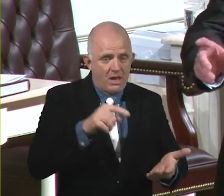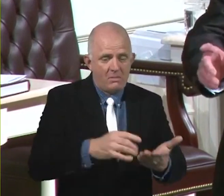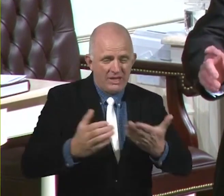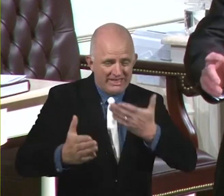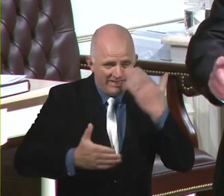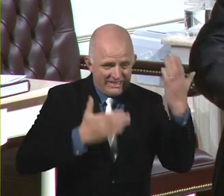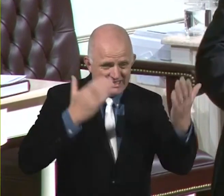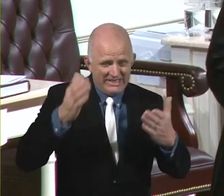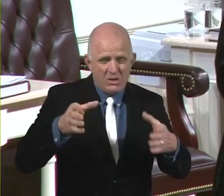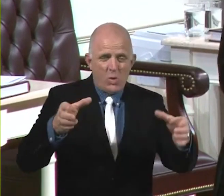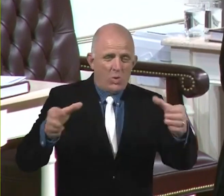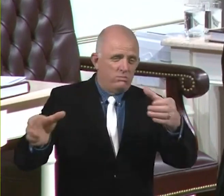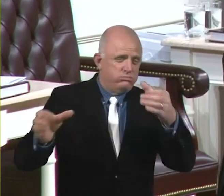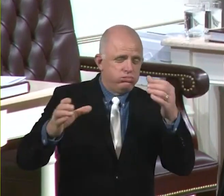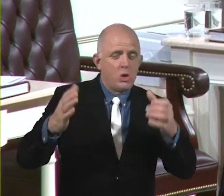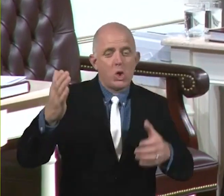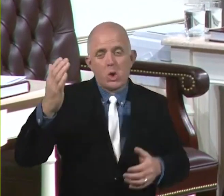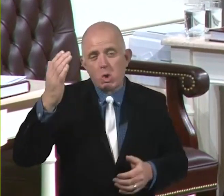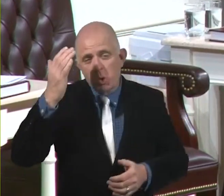what they believe.